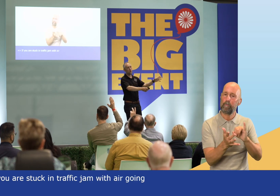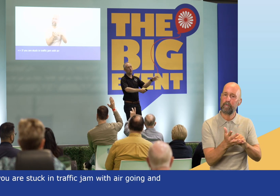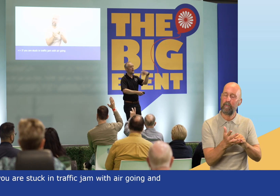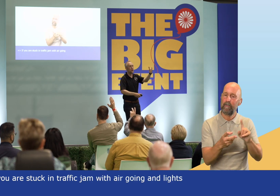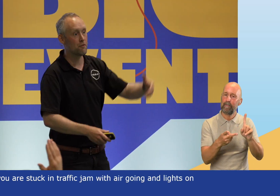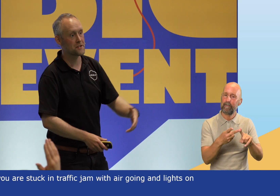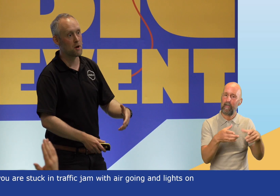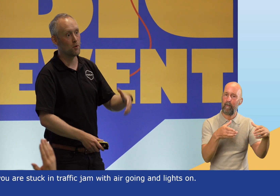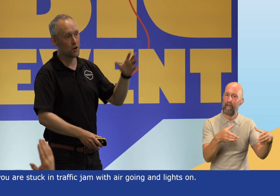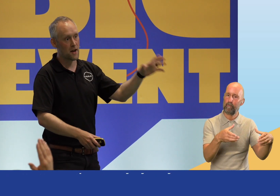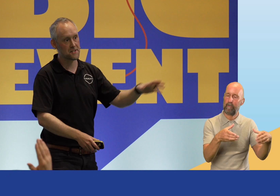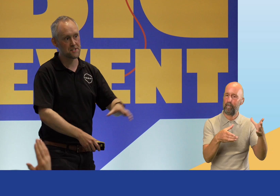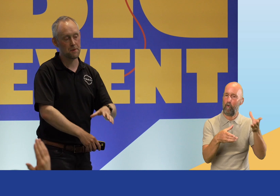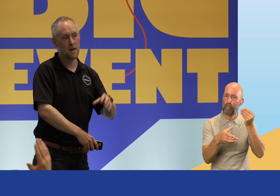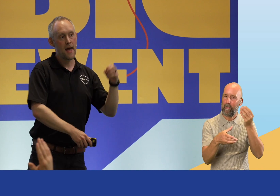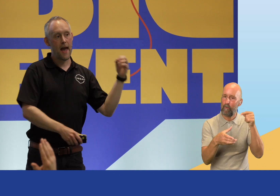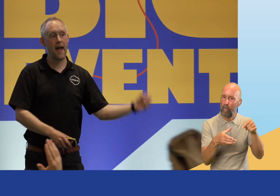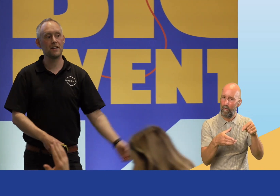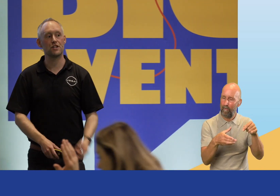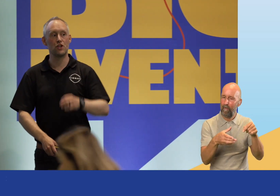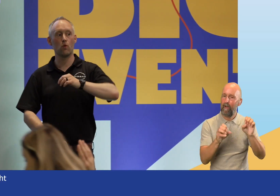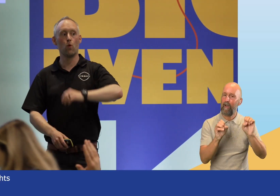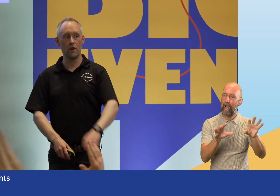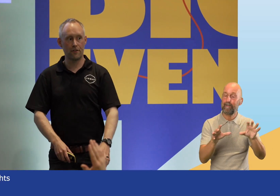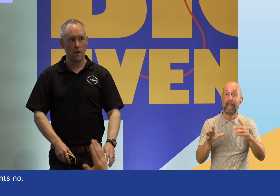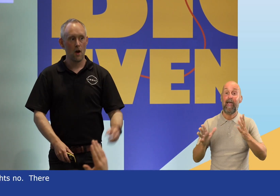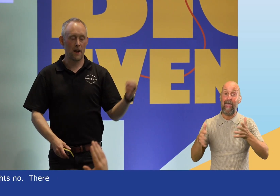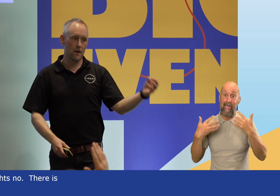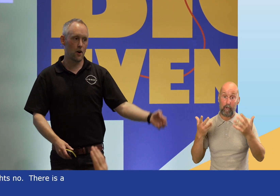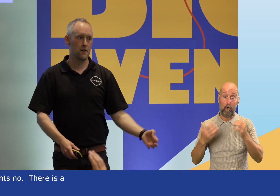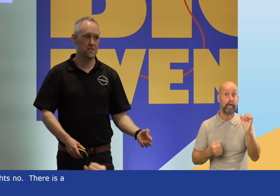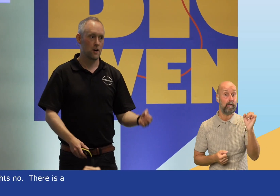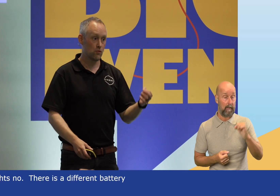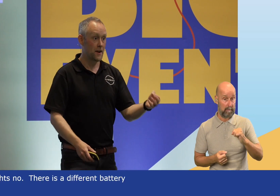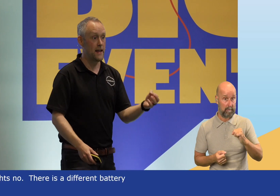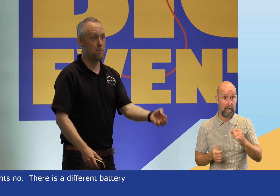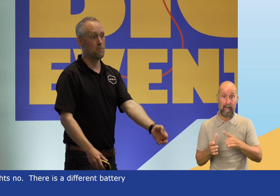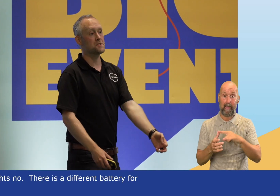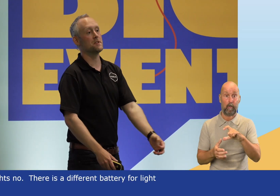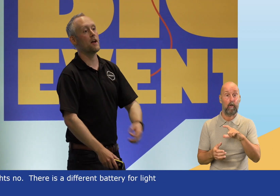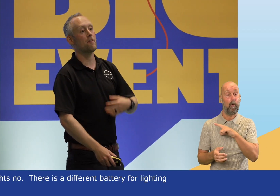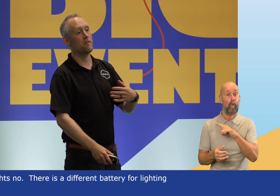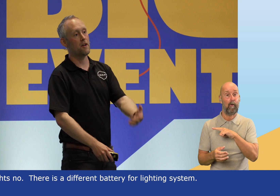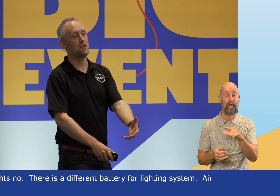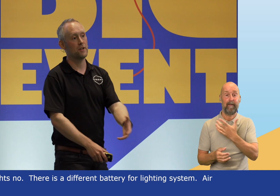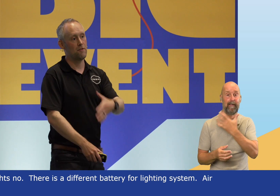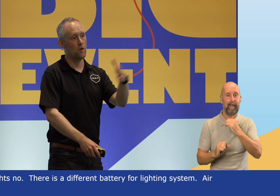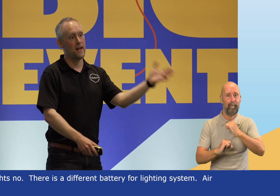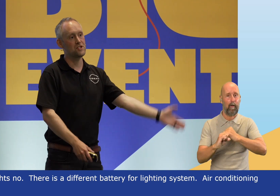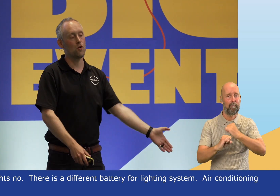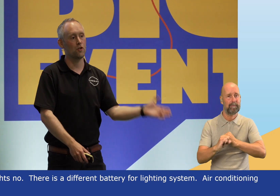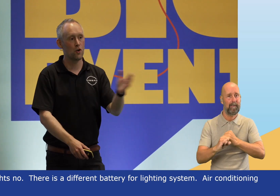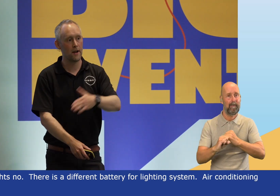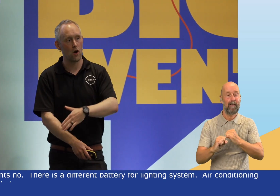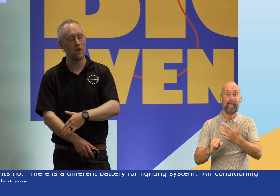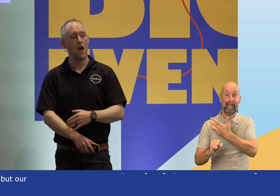for your radio, for example, and your lighting system. Air conditioning would, but our cars run heat pumps, so they are very, very efficient. If you've got the